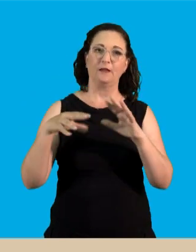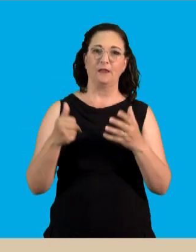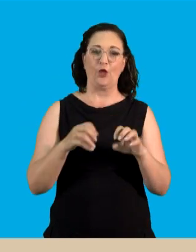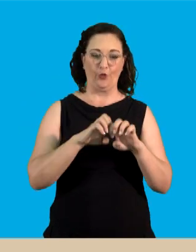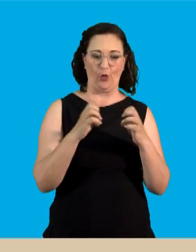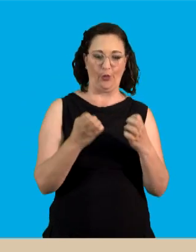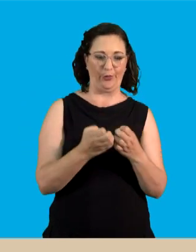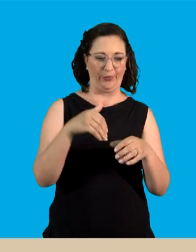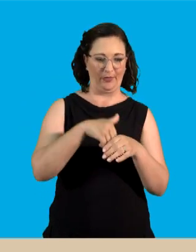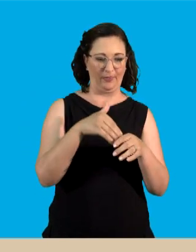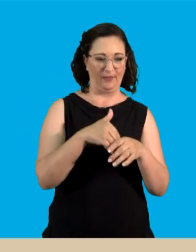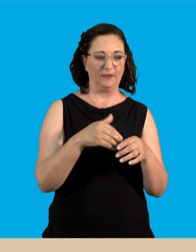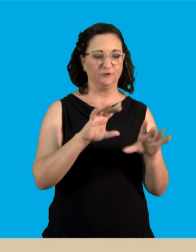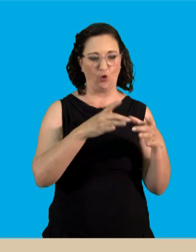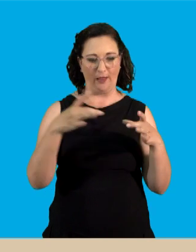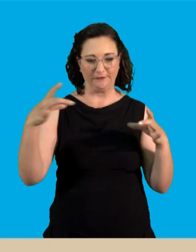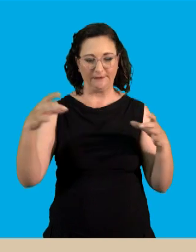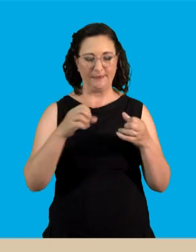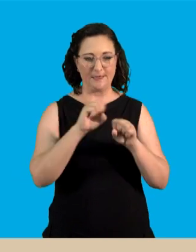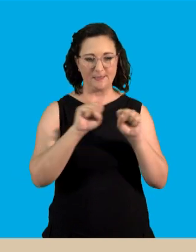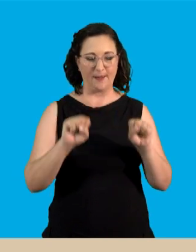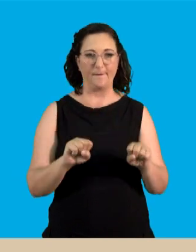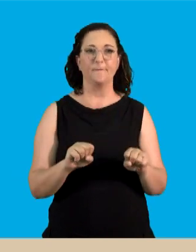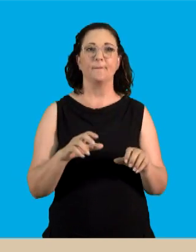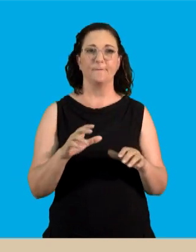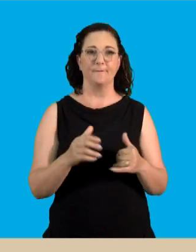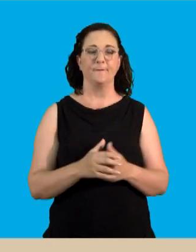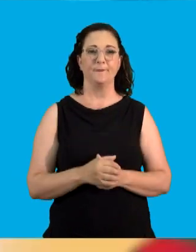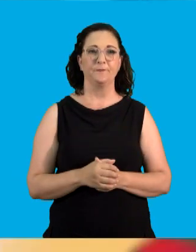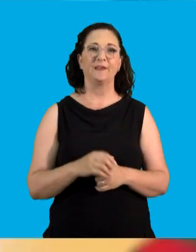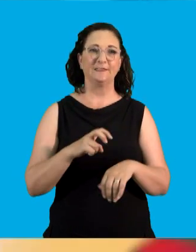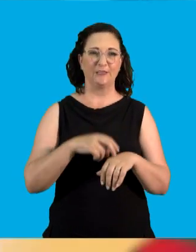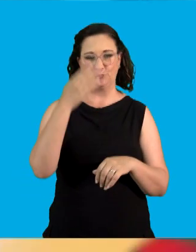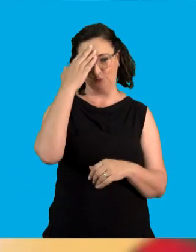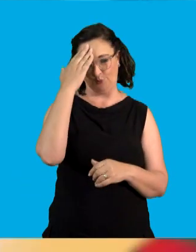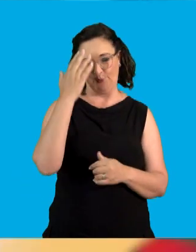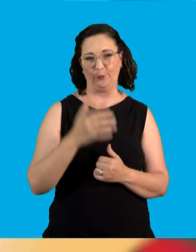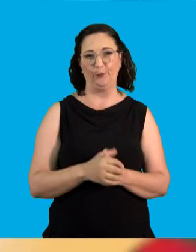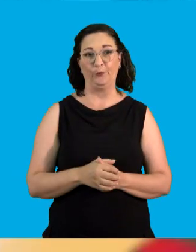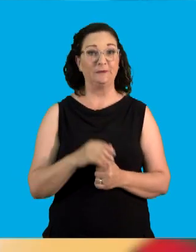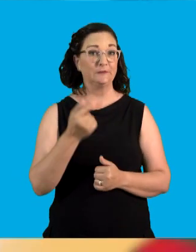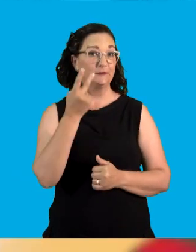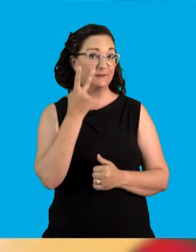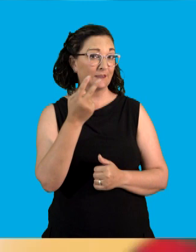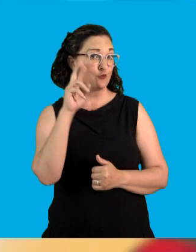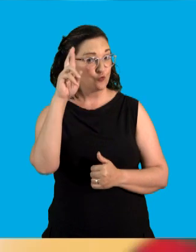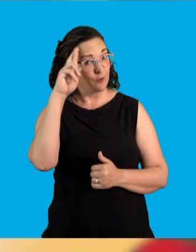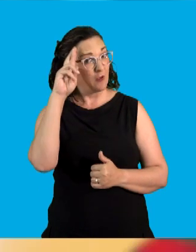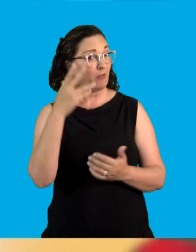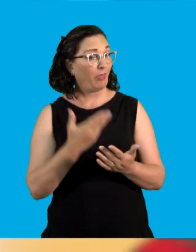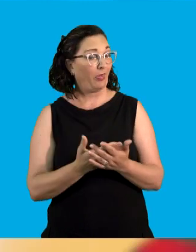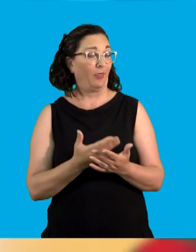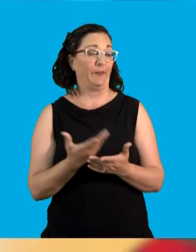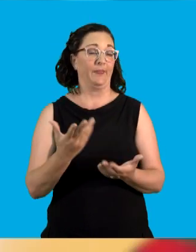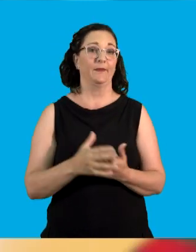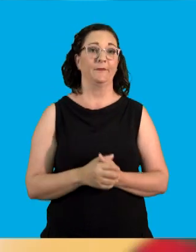system, and the Milky Way galaxy. Now let us test our prior knowledge and let's see if we remember any of the things